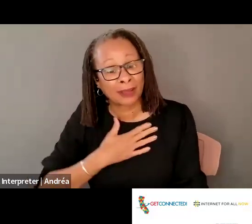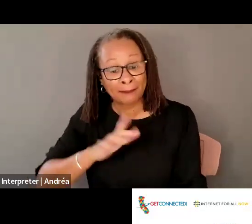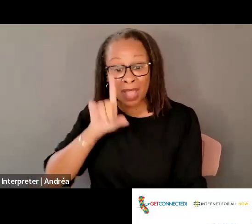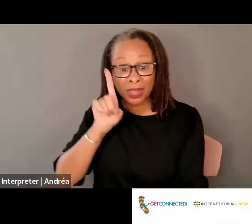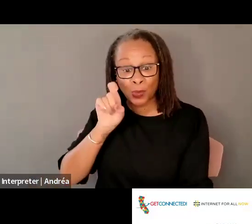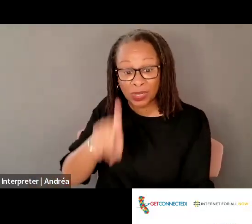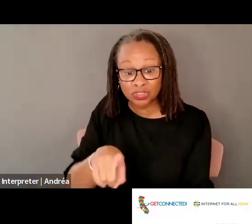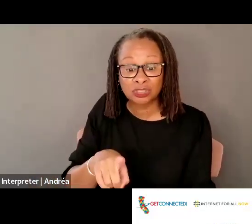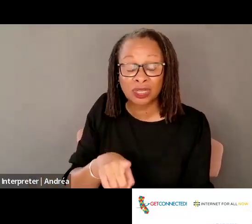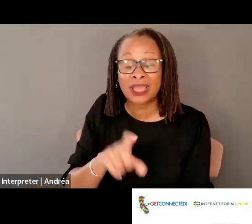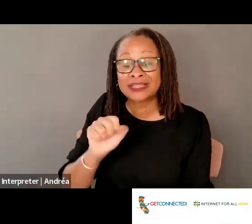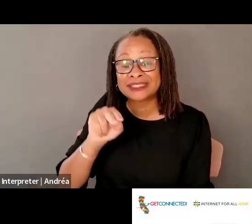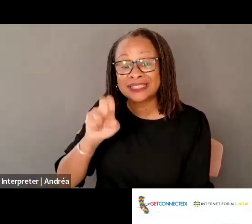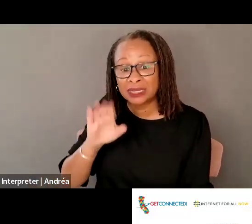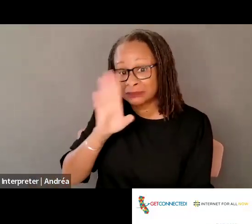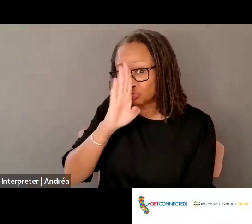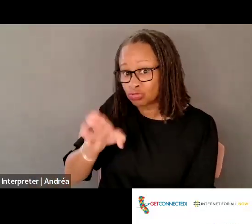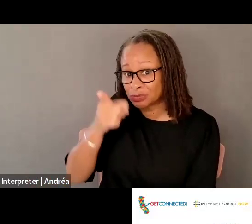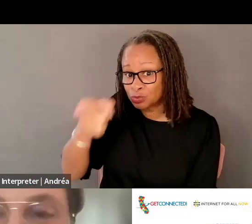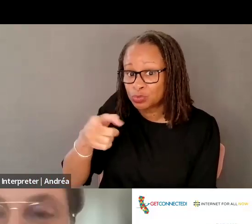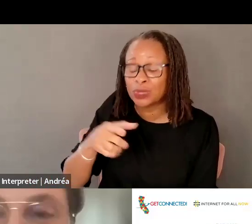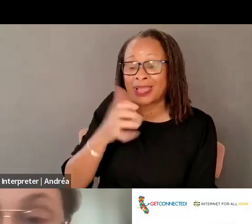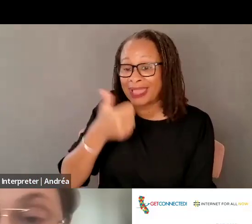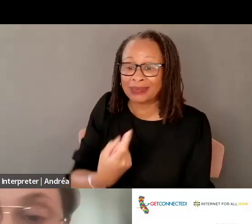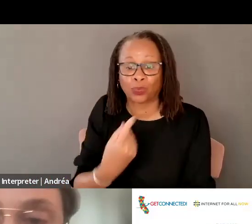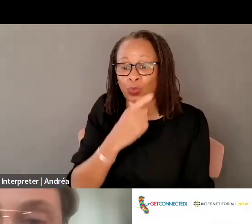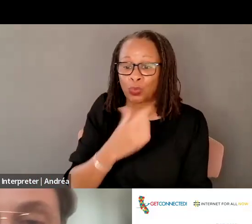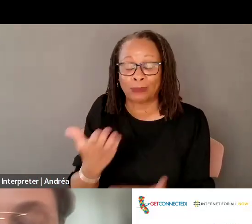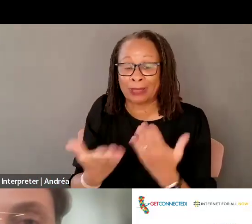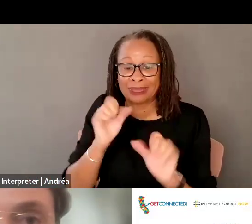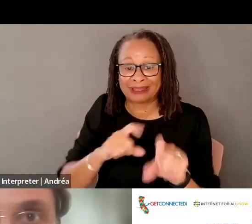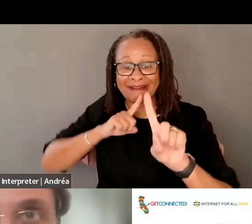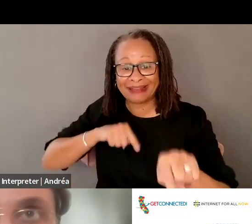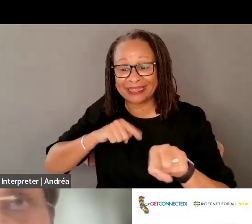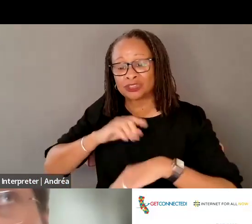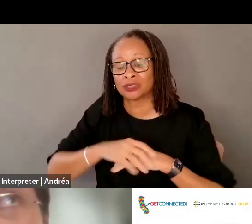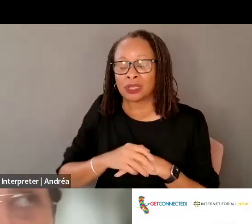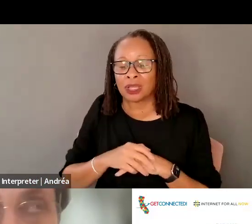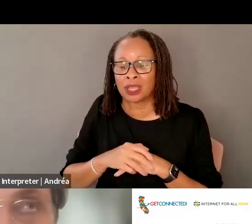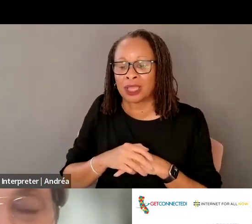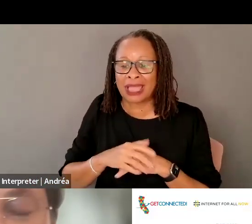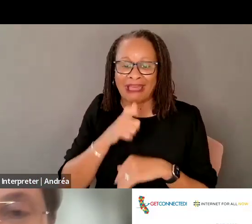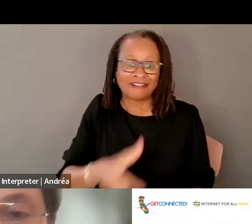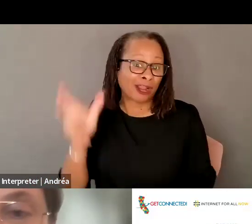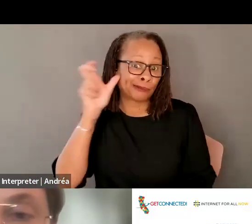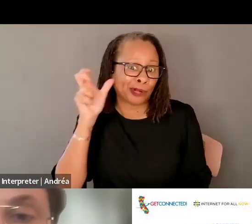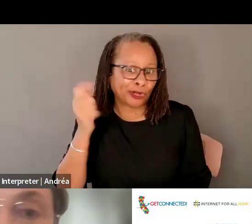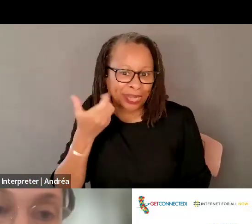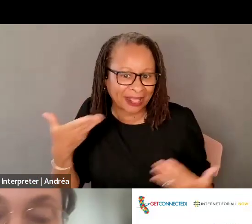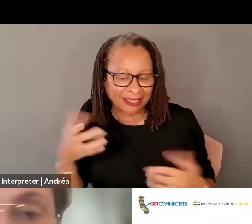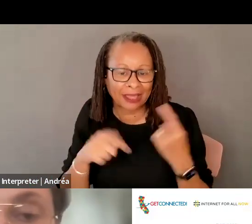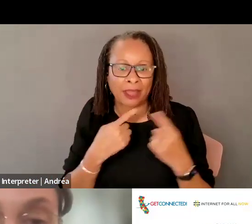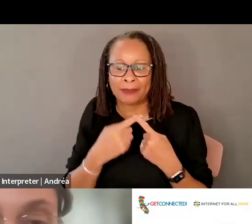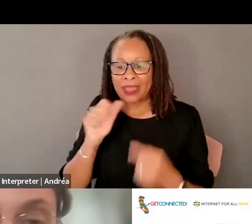question would be, Sunny, directed to you, but also anyone who might be able to answer this. But what I haven't heard anything